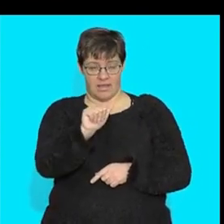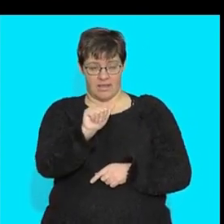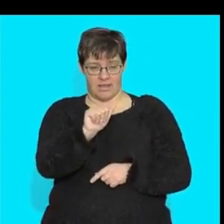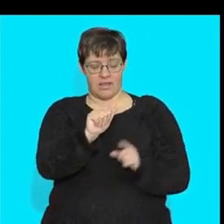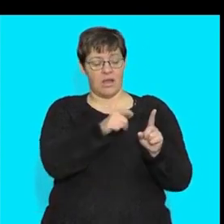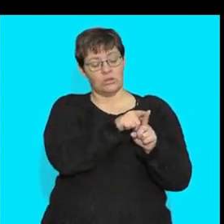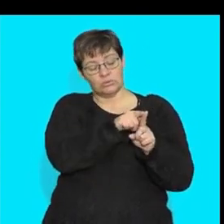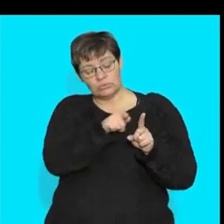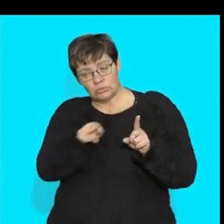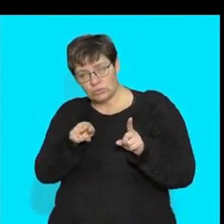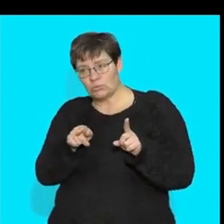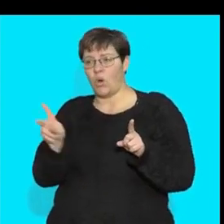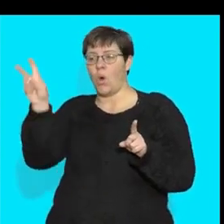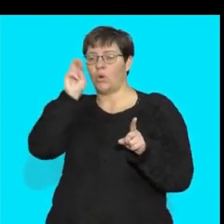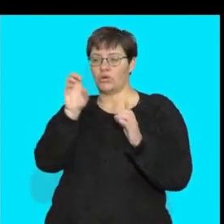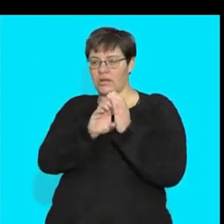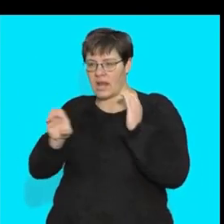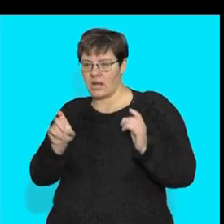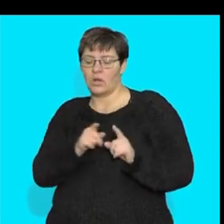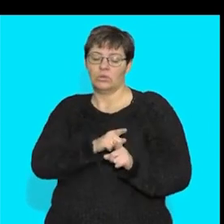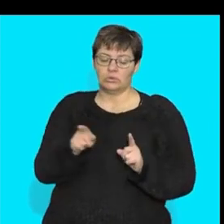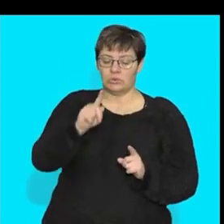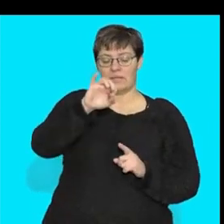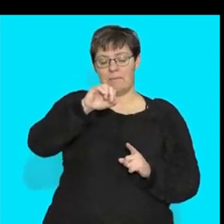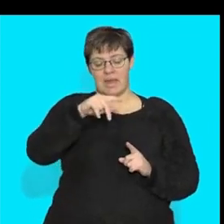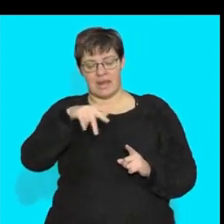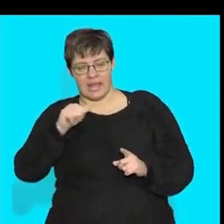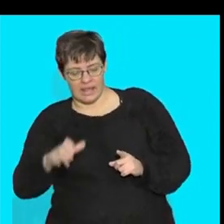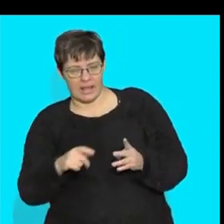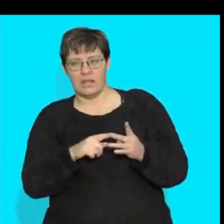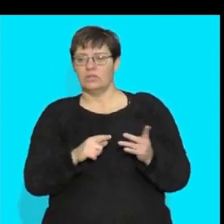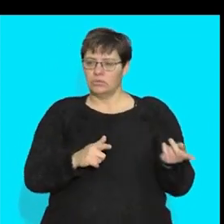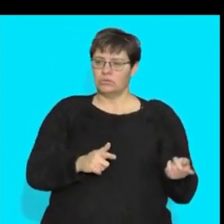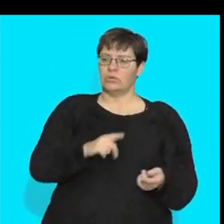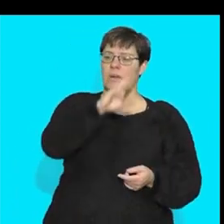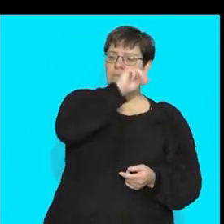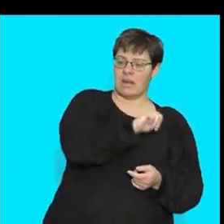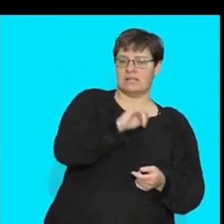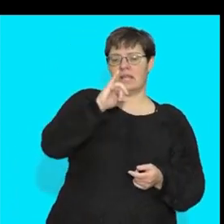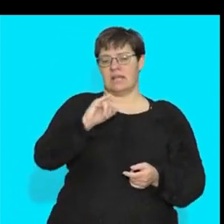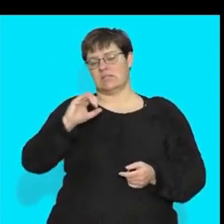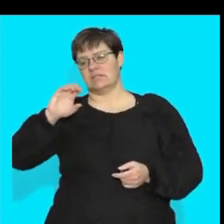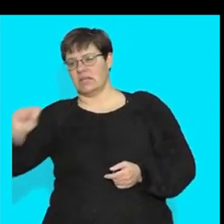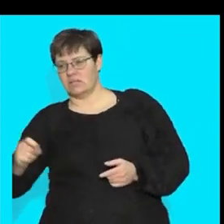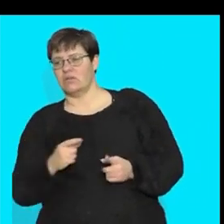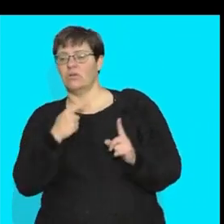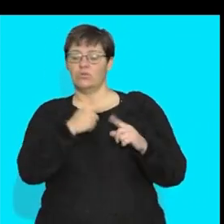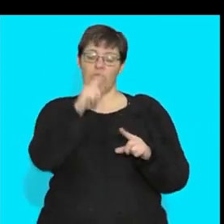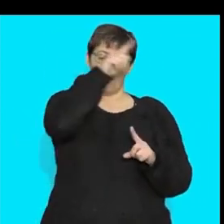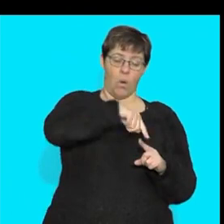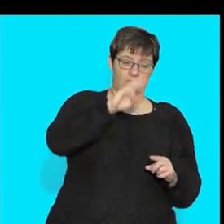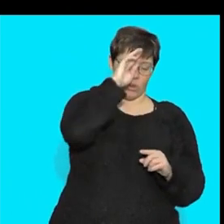move from the pinna to the auditory canal, to the tympanic membrane, to the malleus, incus, stapes, to the oval